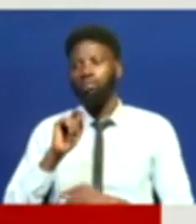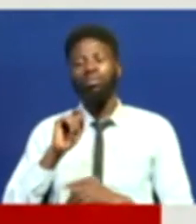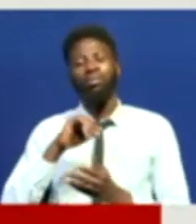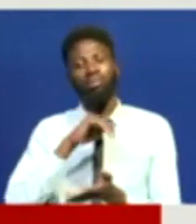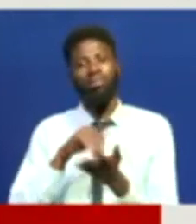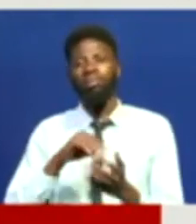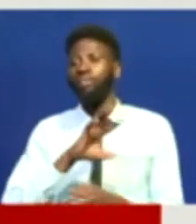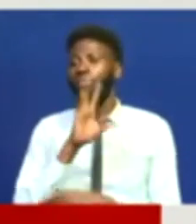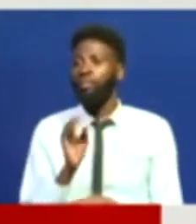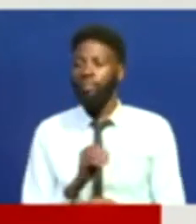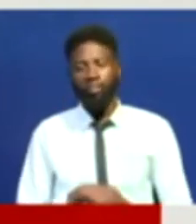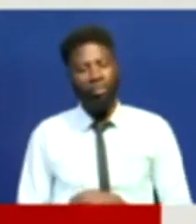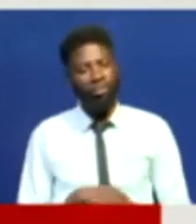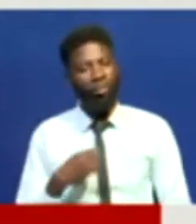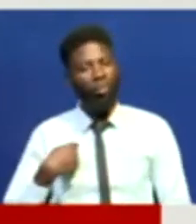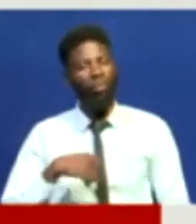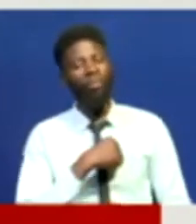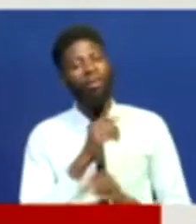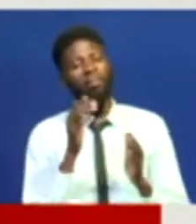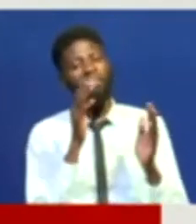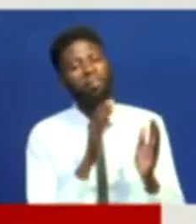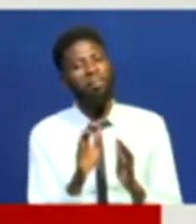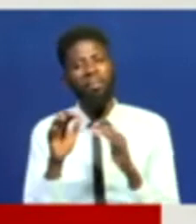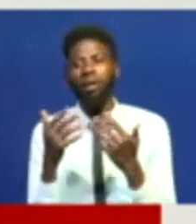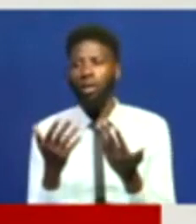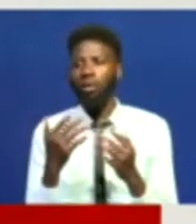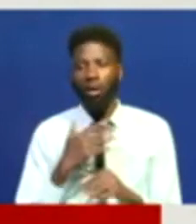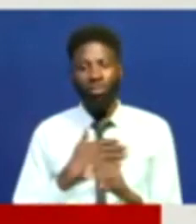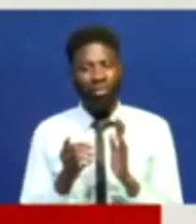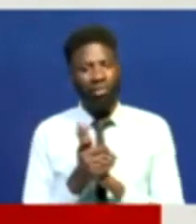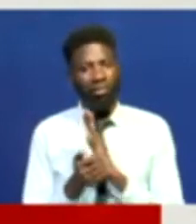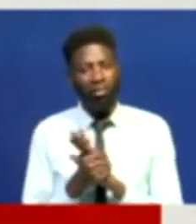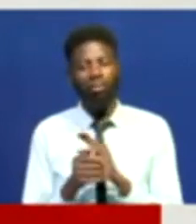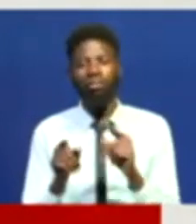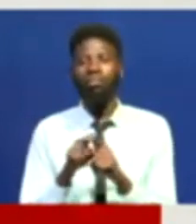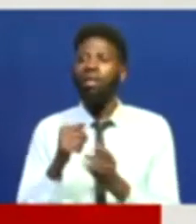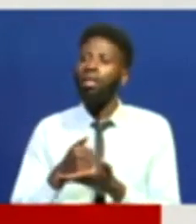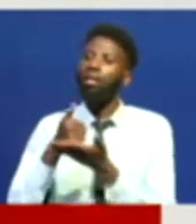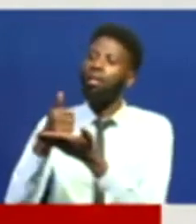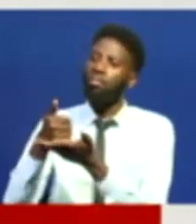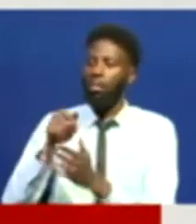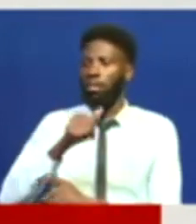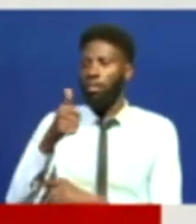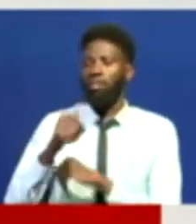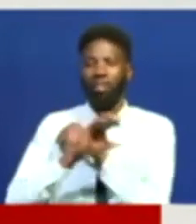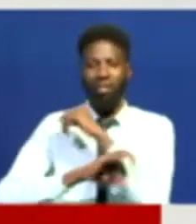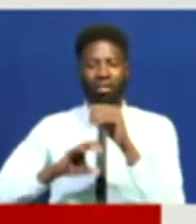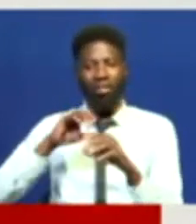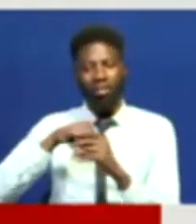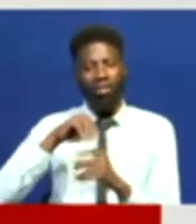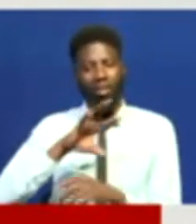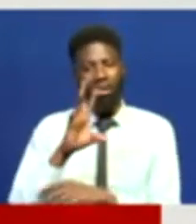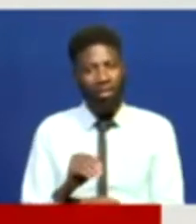correct. And so how do we plan to bring on board our expertise to help our African brothers, you know, to play catch